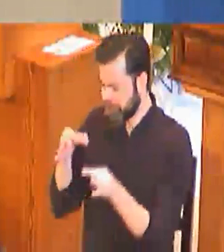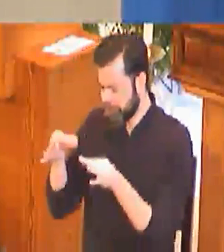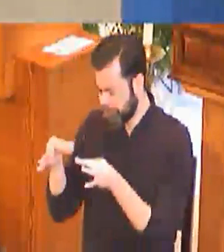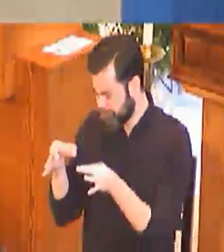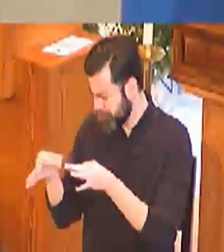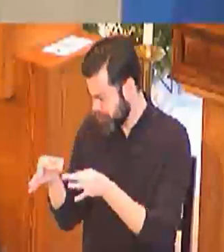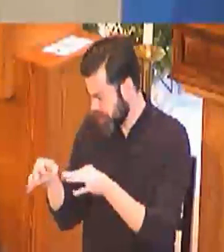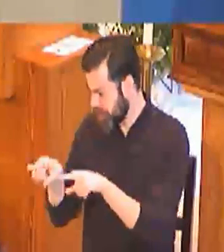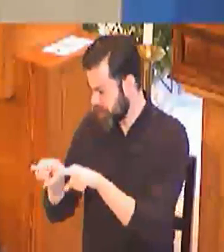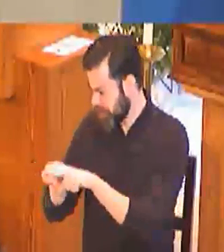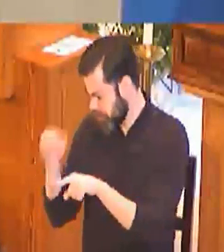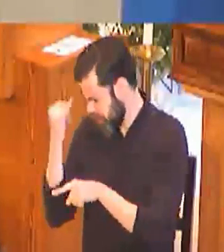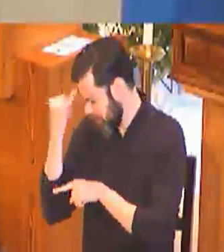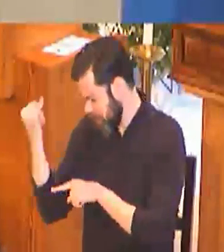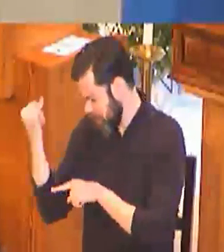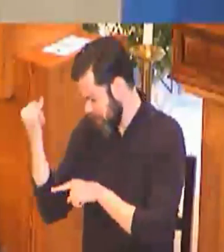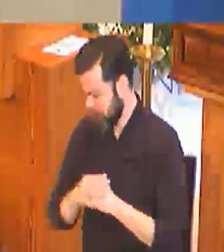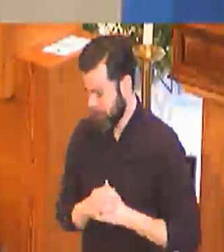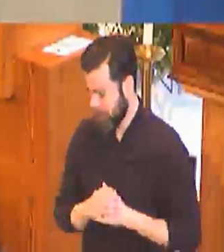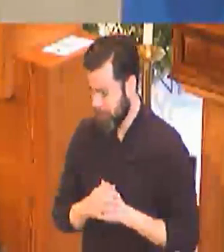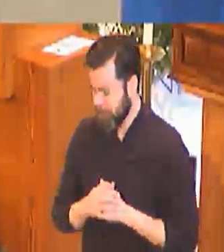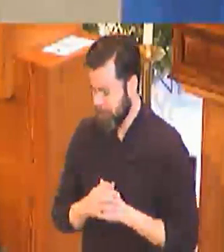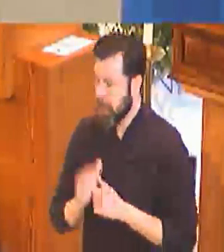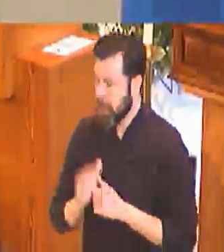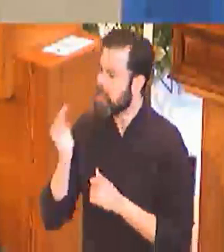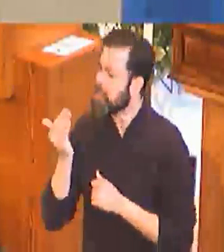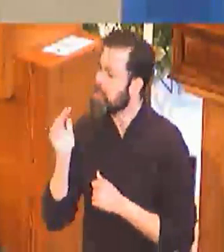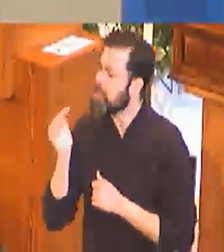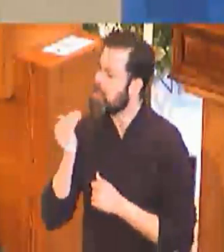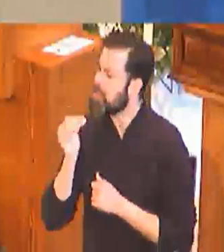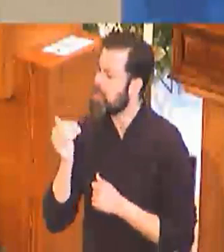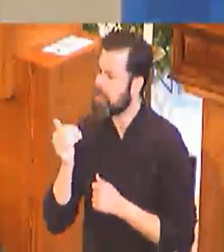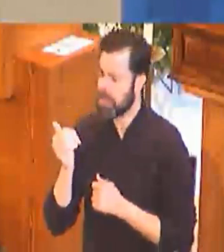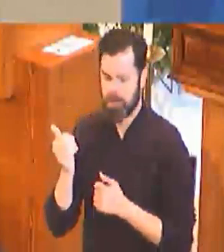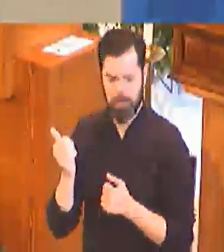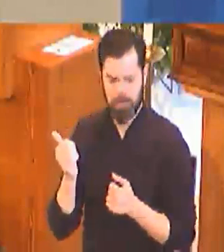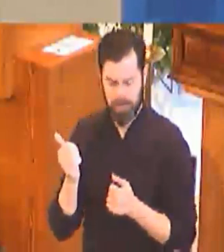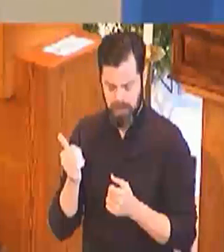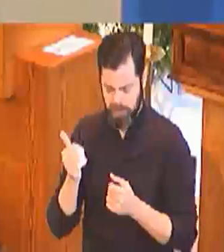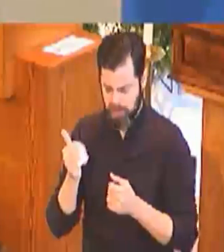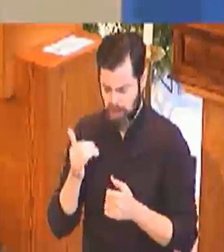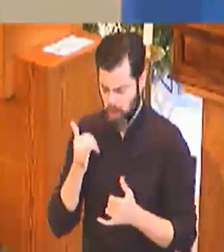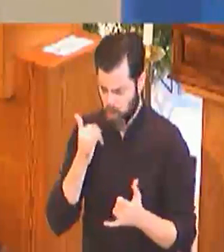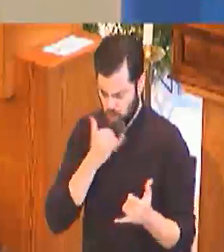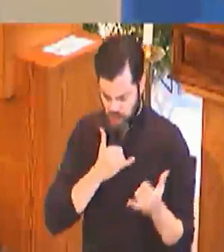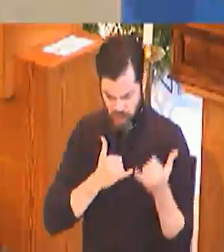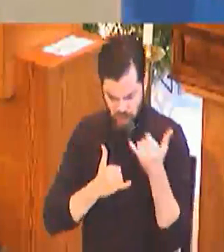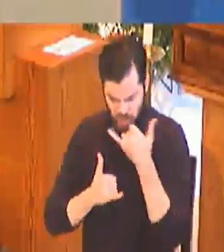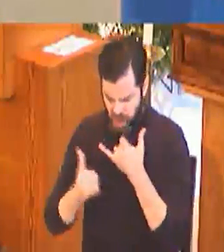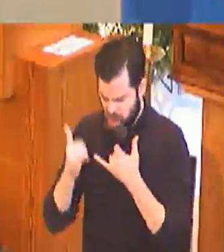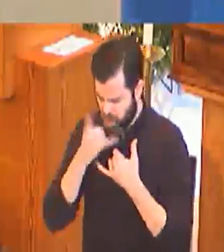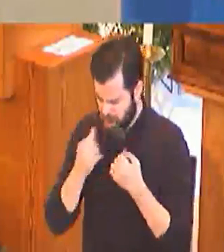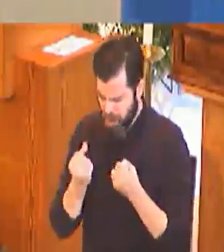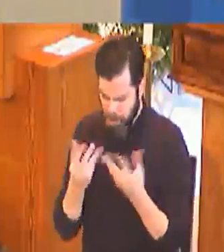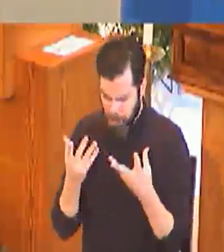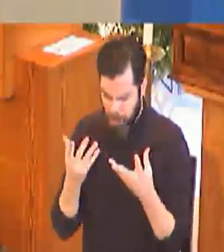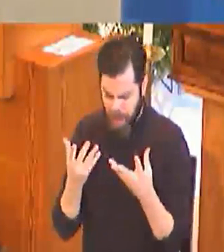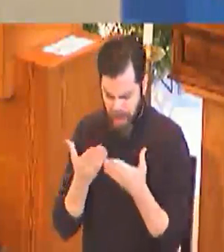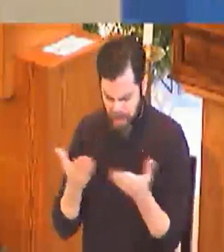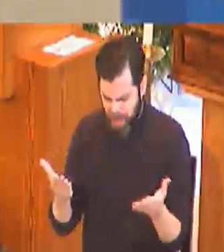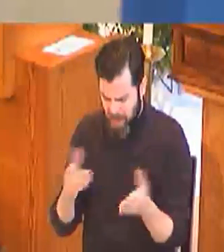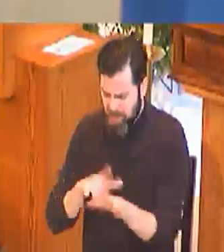It seems as though everything begins to go wrong at once. This may